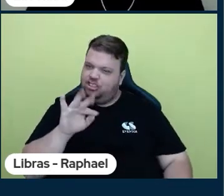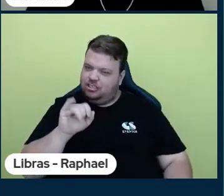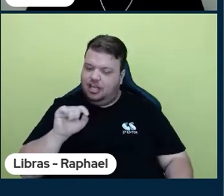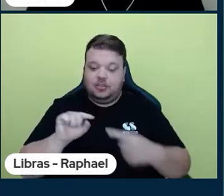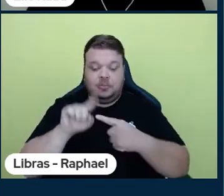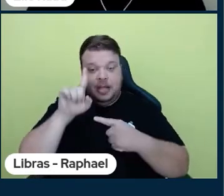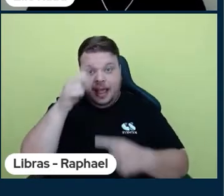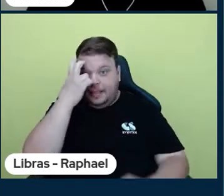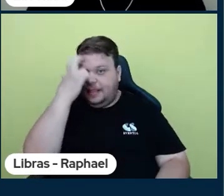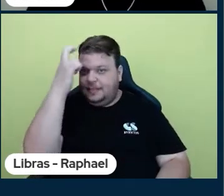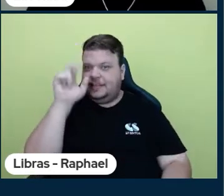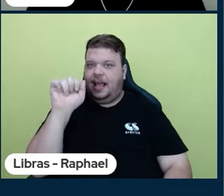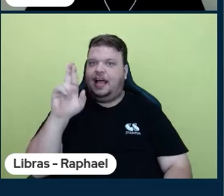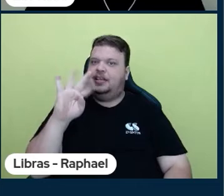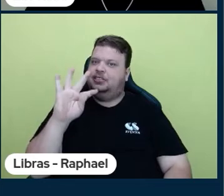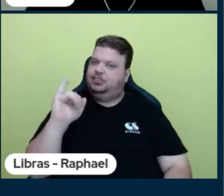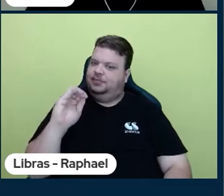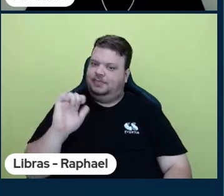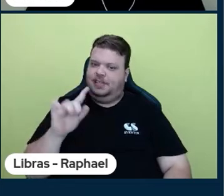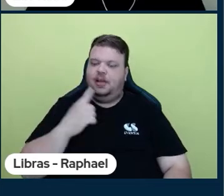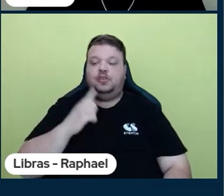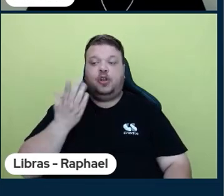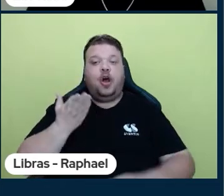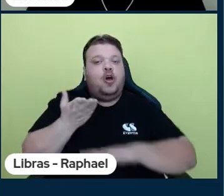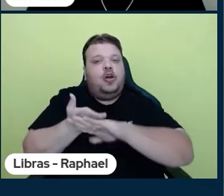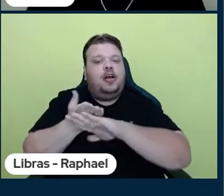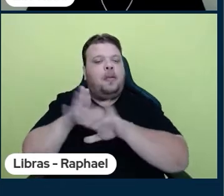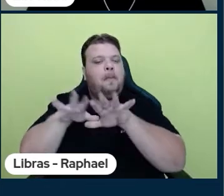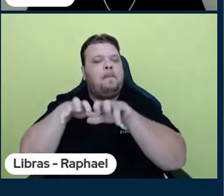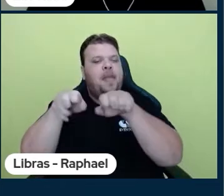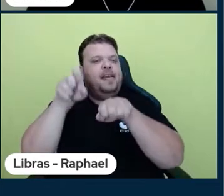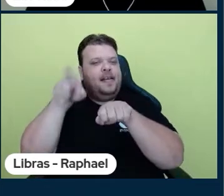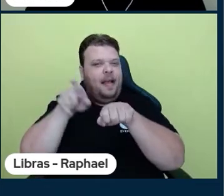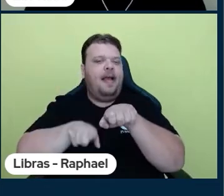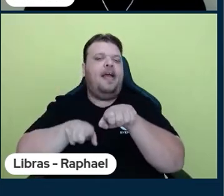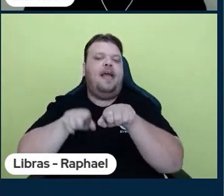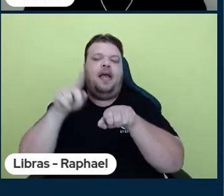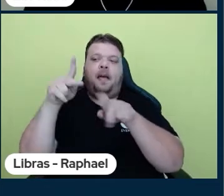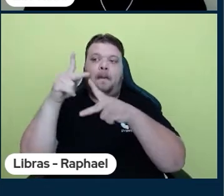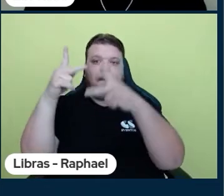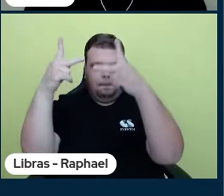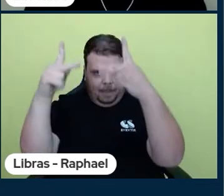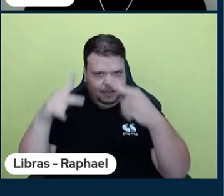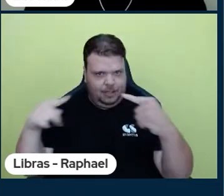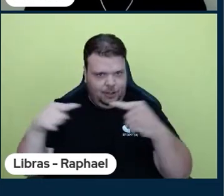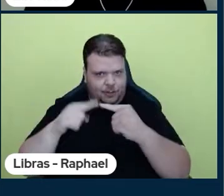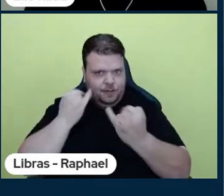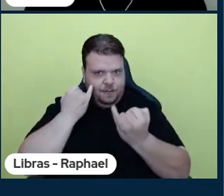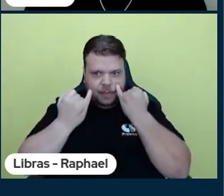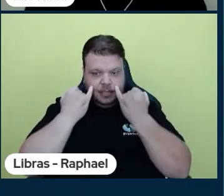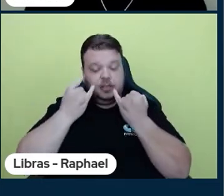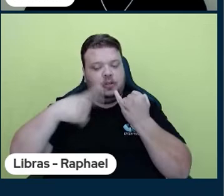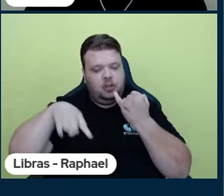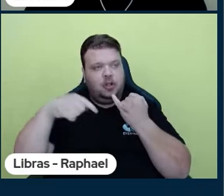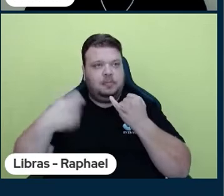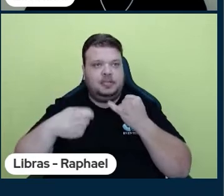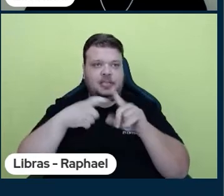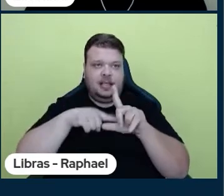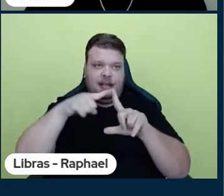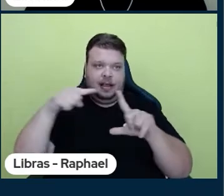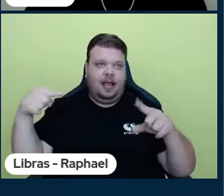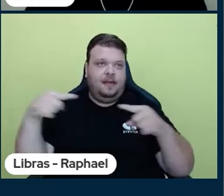the EAT, the topical authority, the user needs, etc. Using the video object and